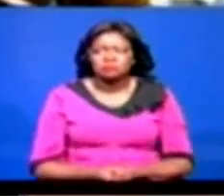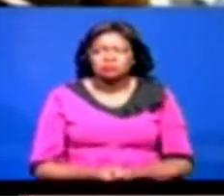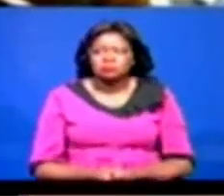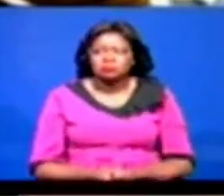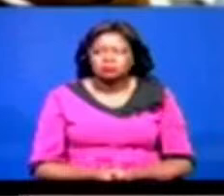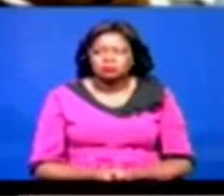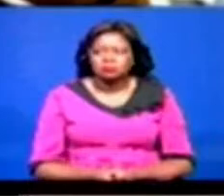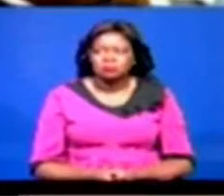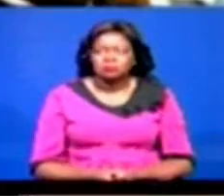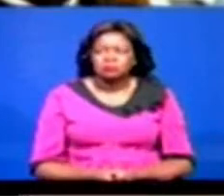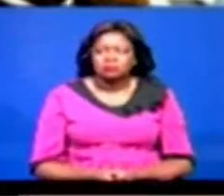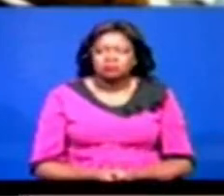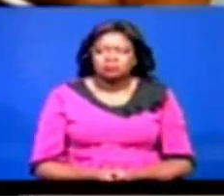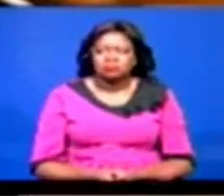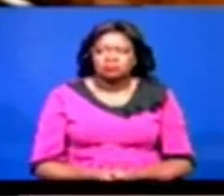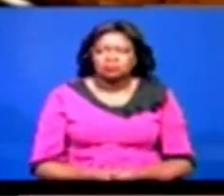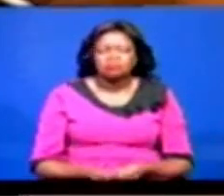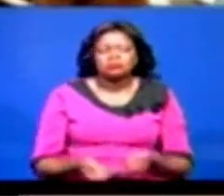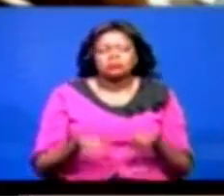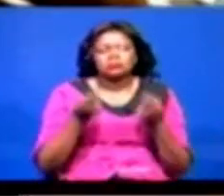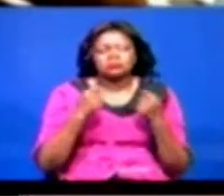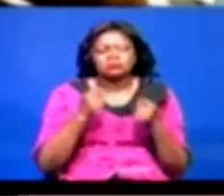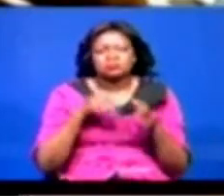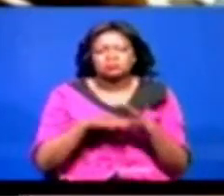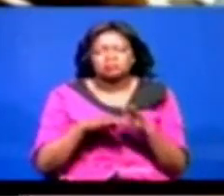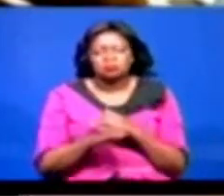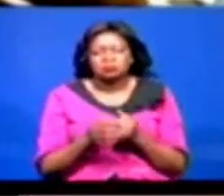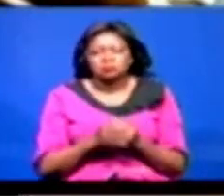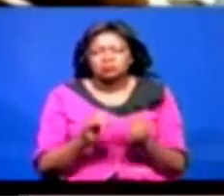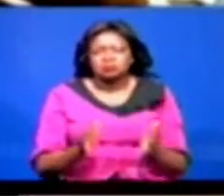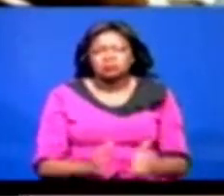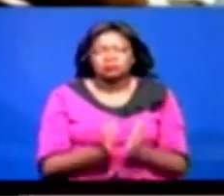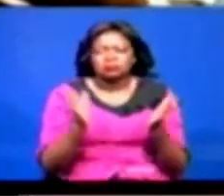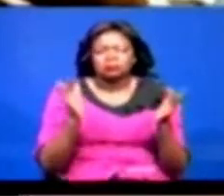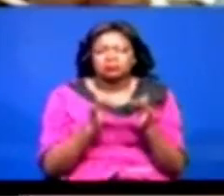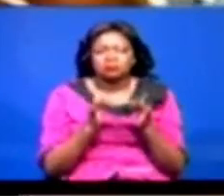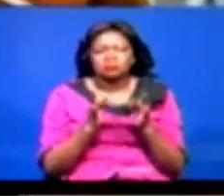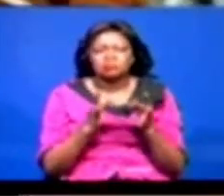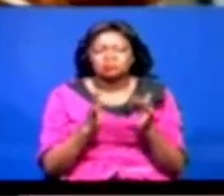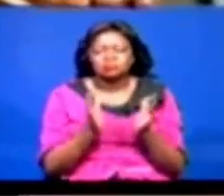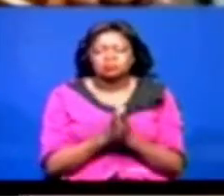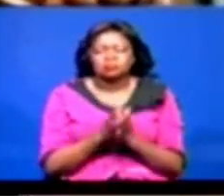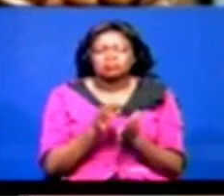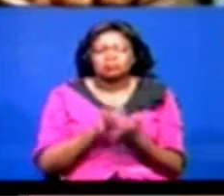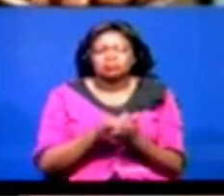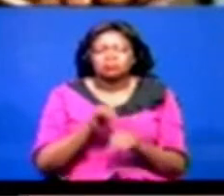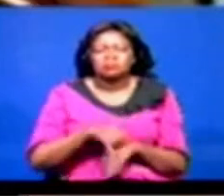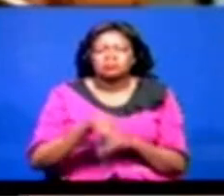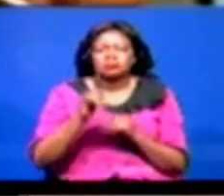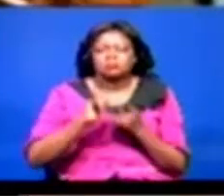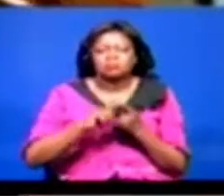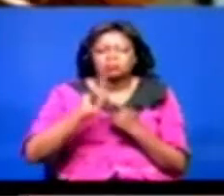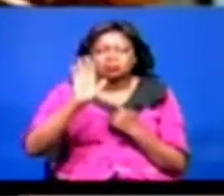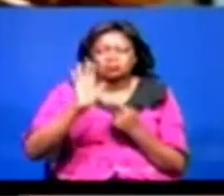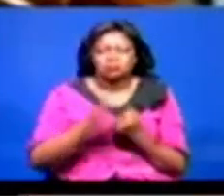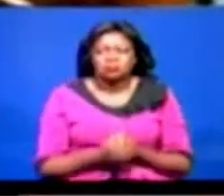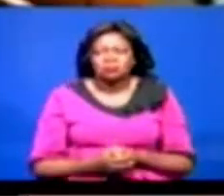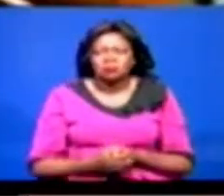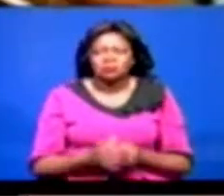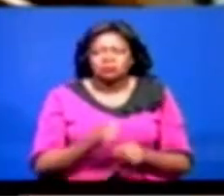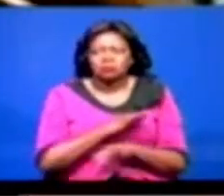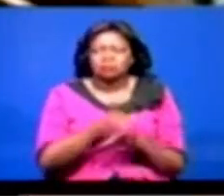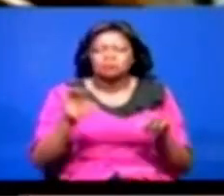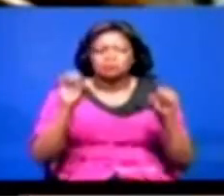on trying to, just to access the public portal, and that according to him, none of the